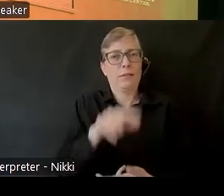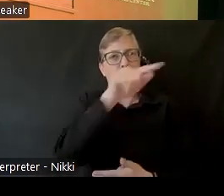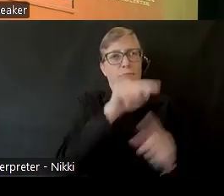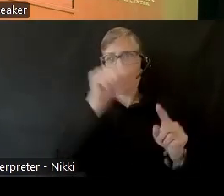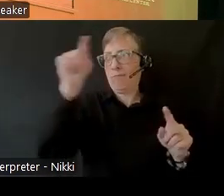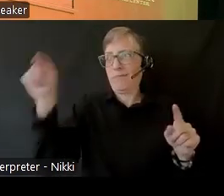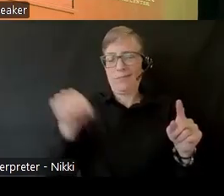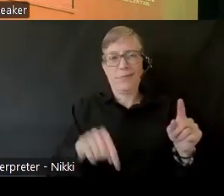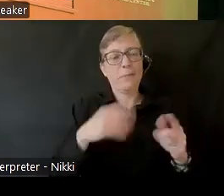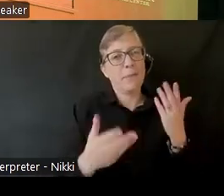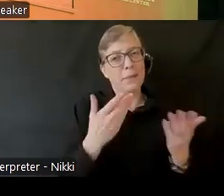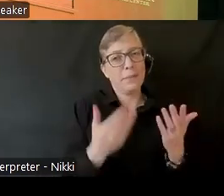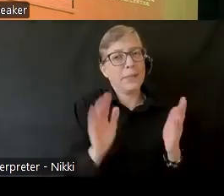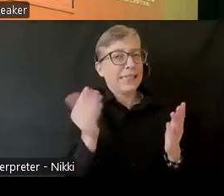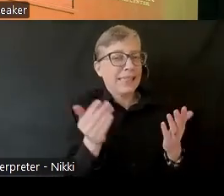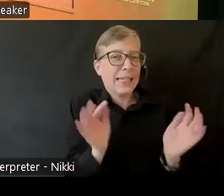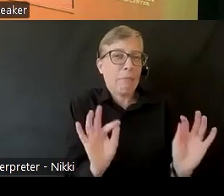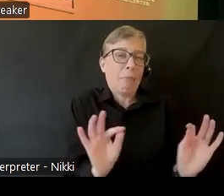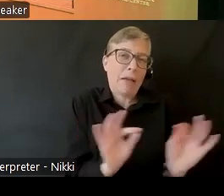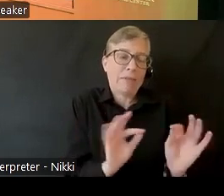mundane but relevant questions, right?